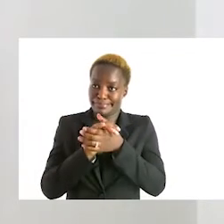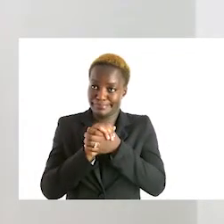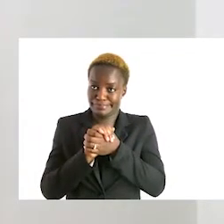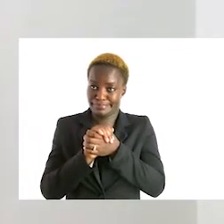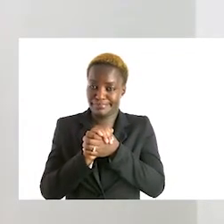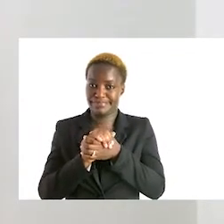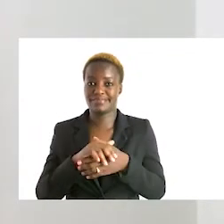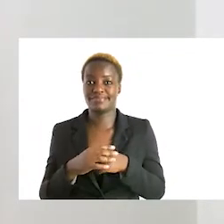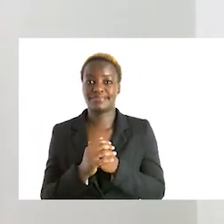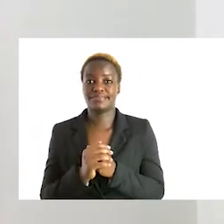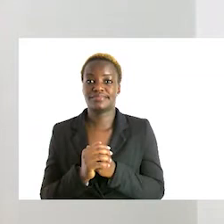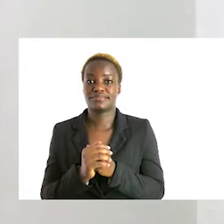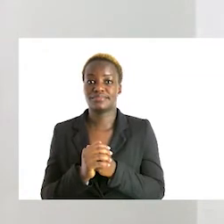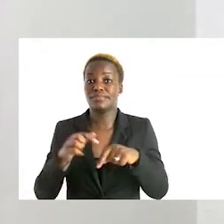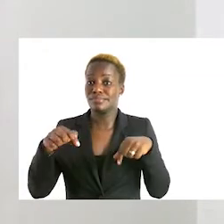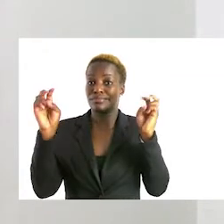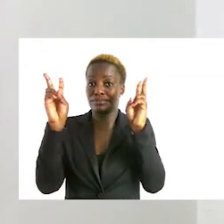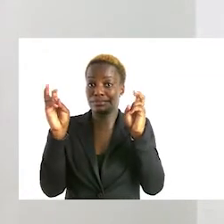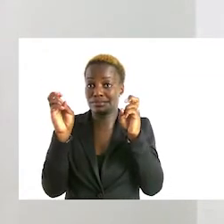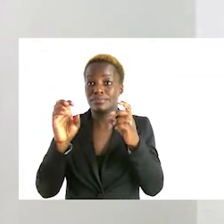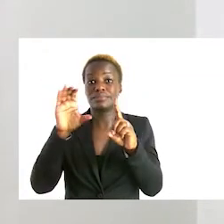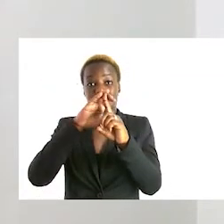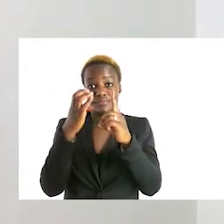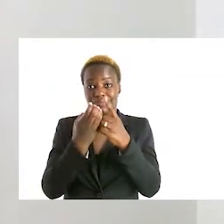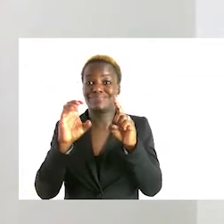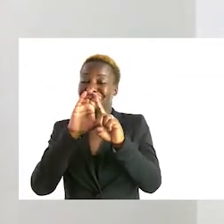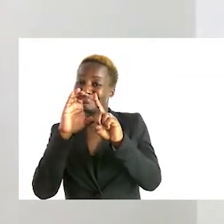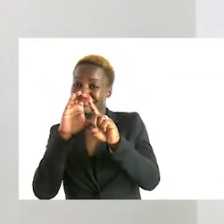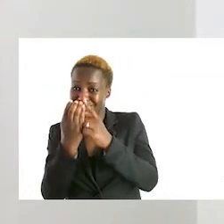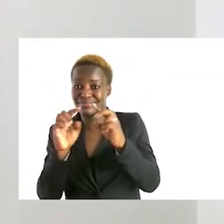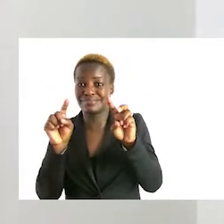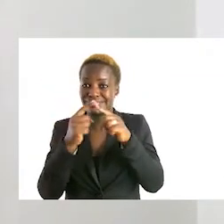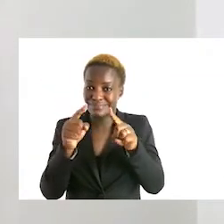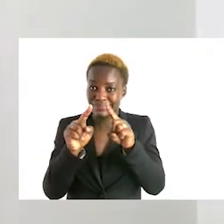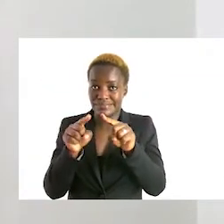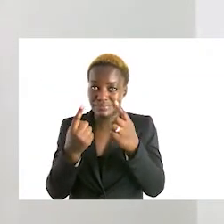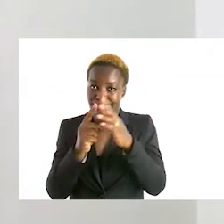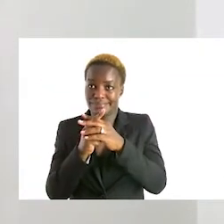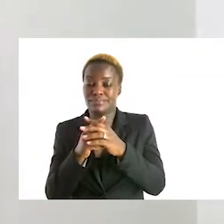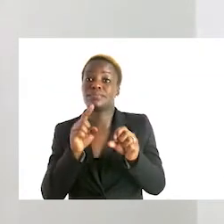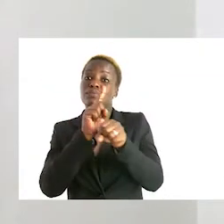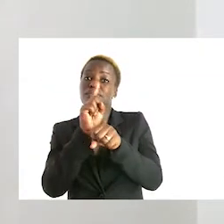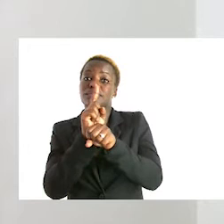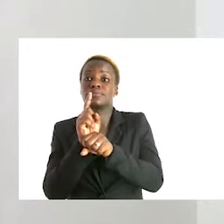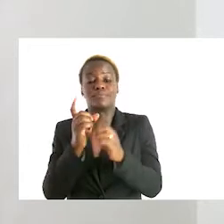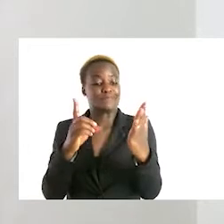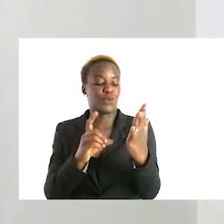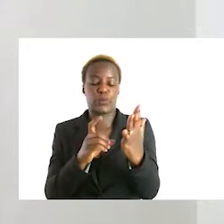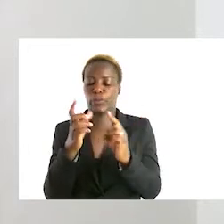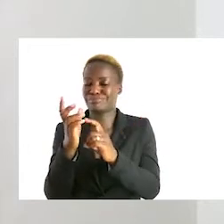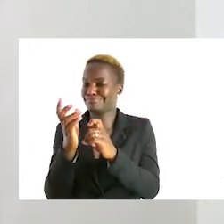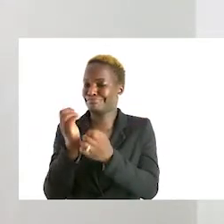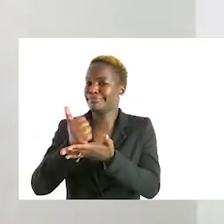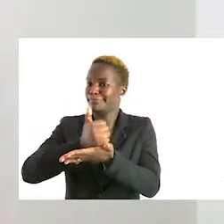here. This week's theme is culture and cultural events. First of all, we are going to start sanitizing our hands